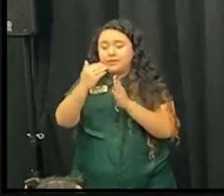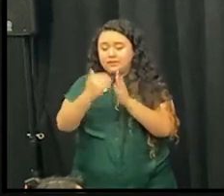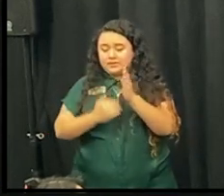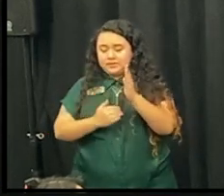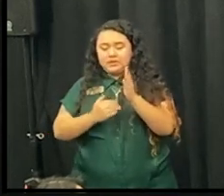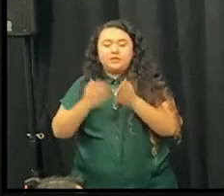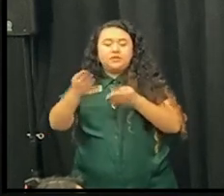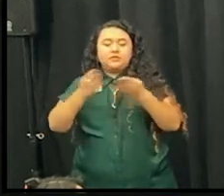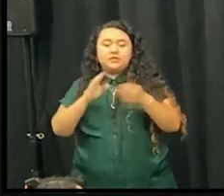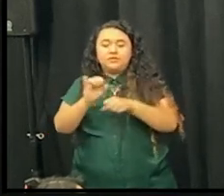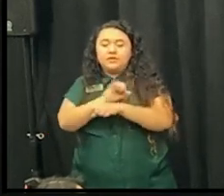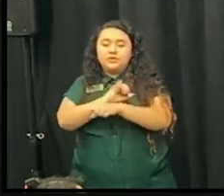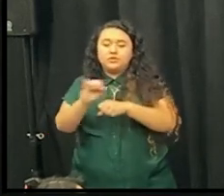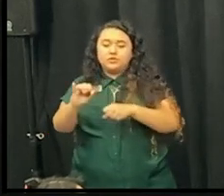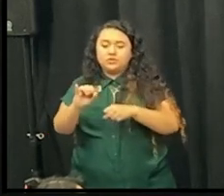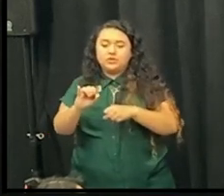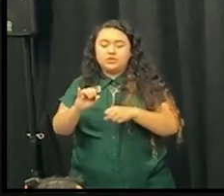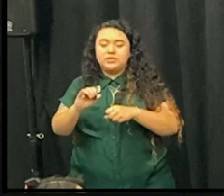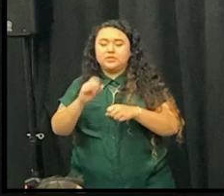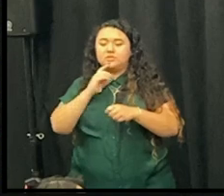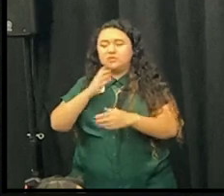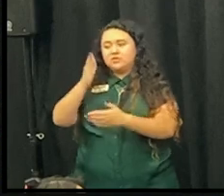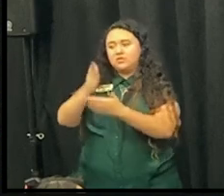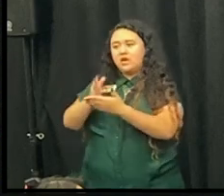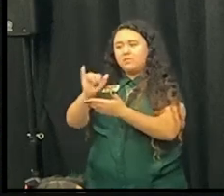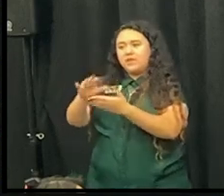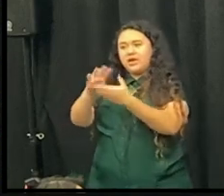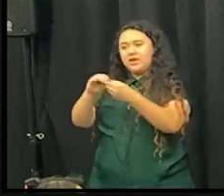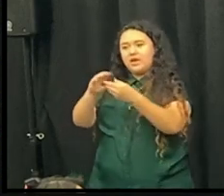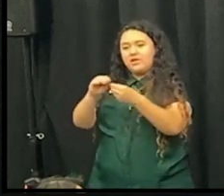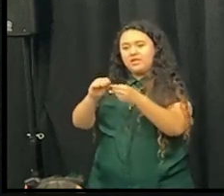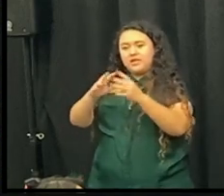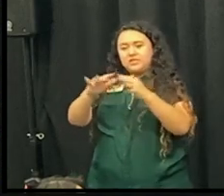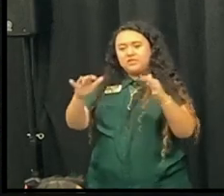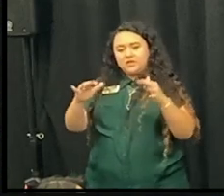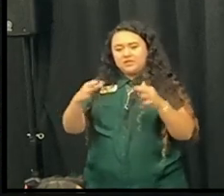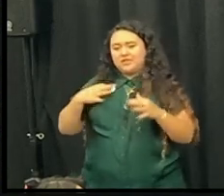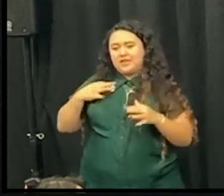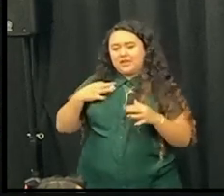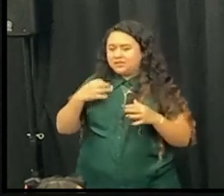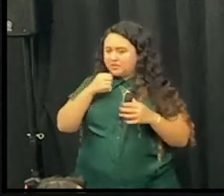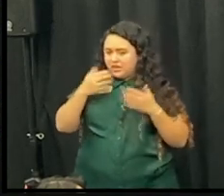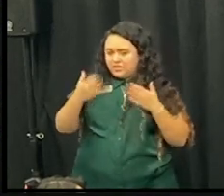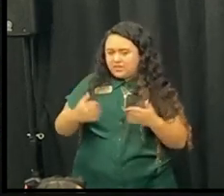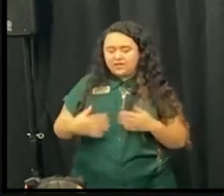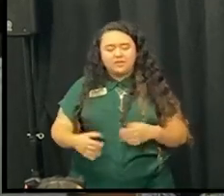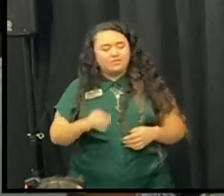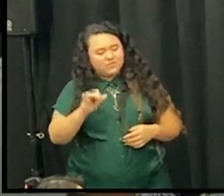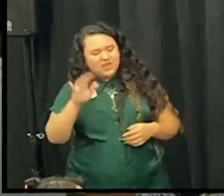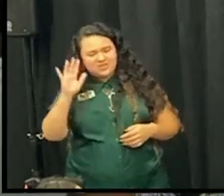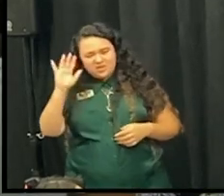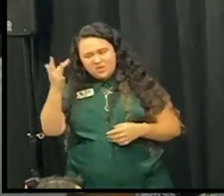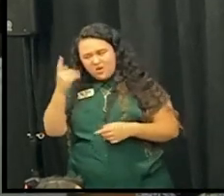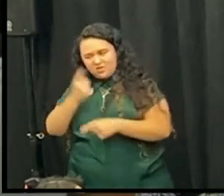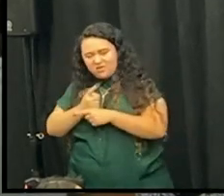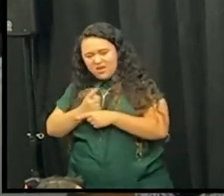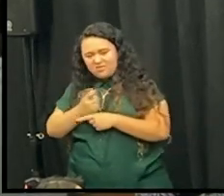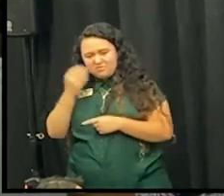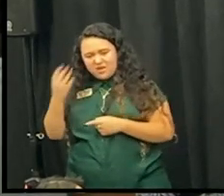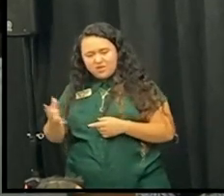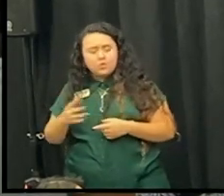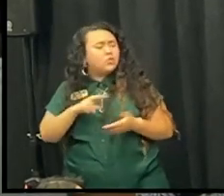our industry to fight the narrative that diverse candidates don't exist. Isn't that annoying, by the way? What do you